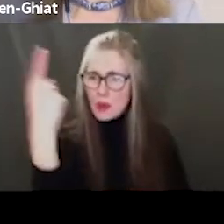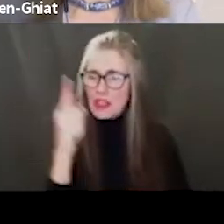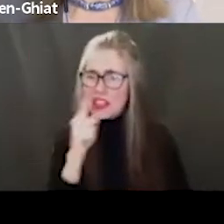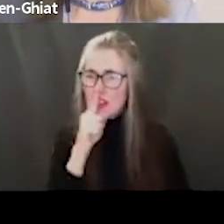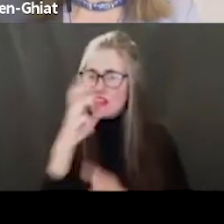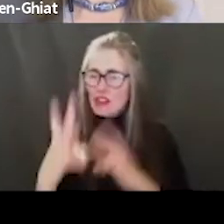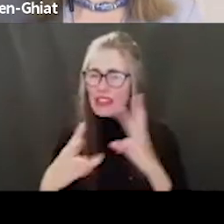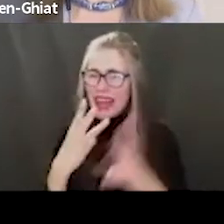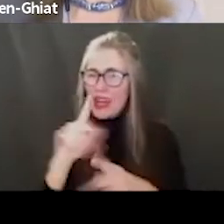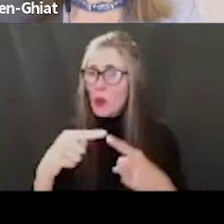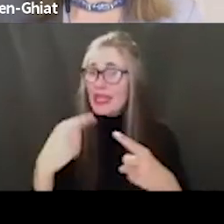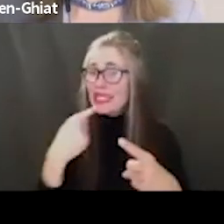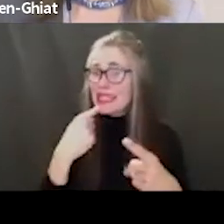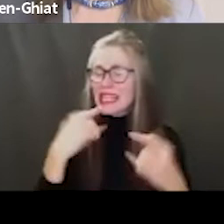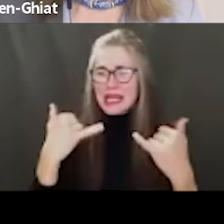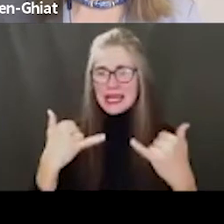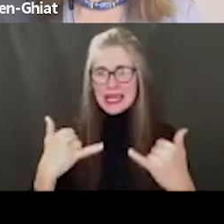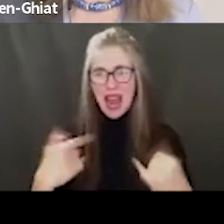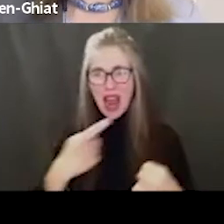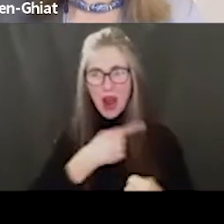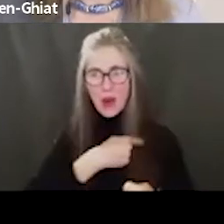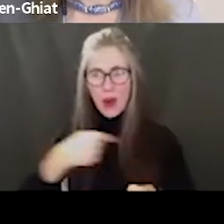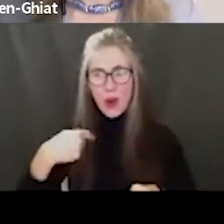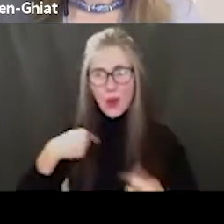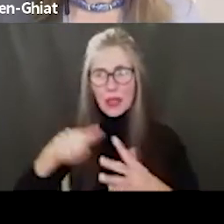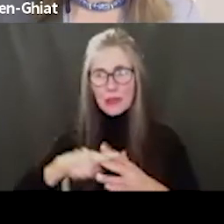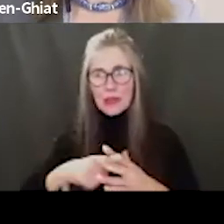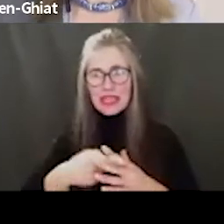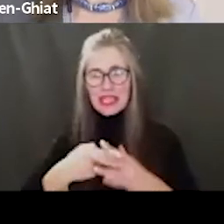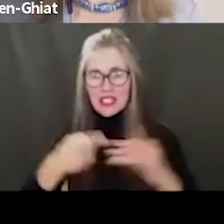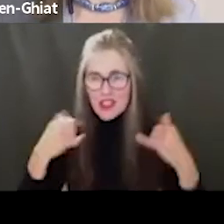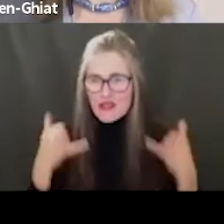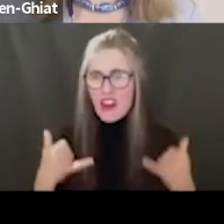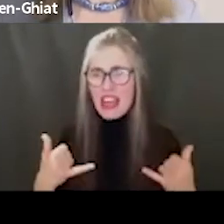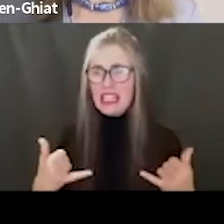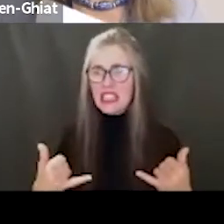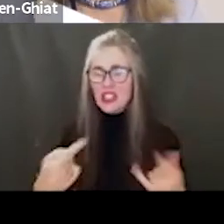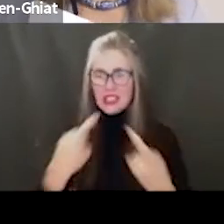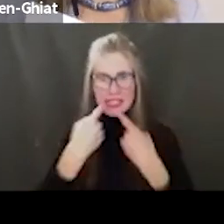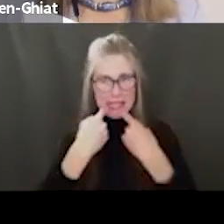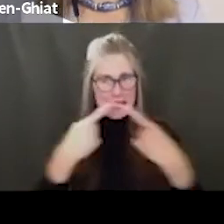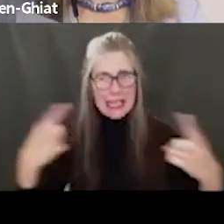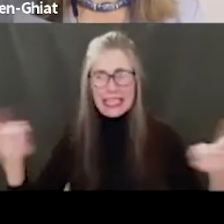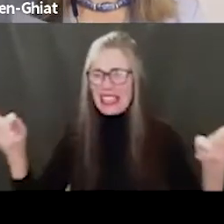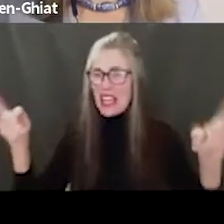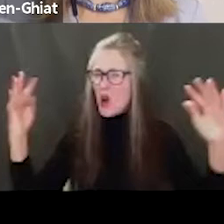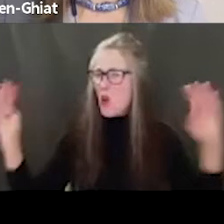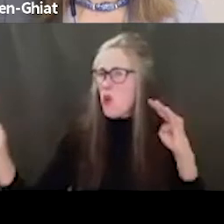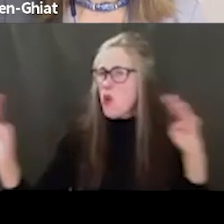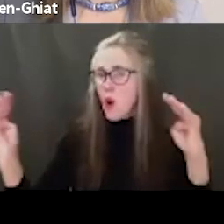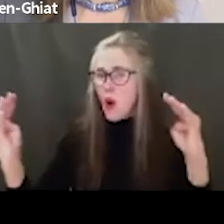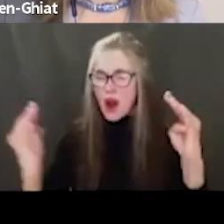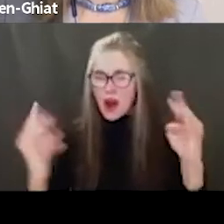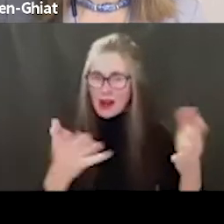this face is, now we begin, right here, right now, and they're going to declare war. So we had a